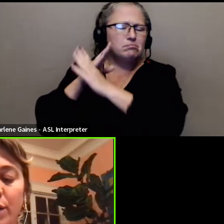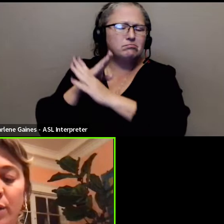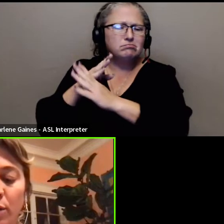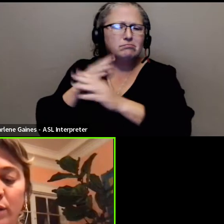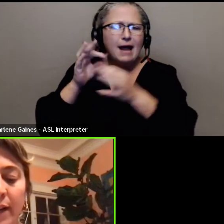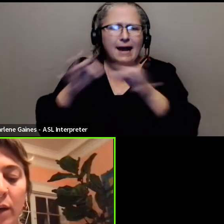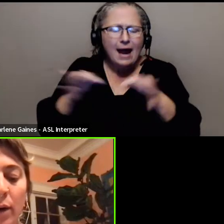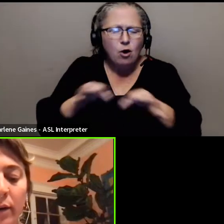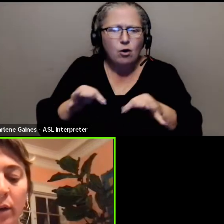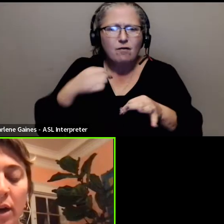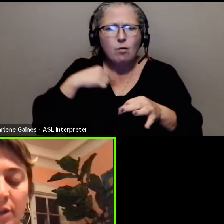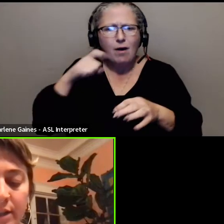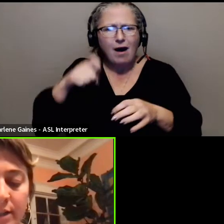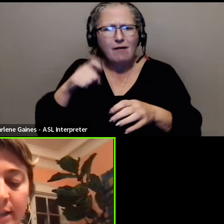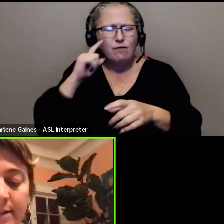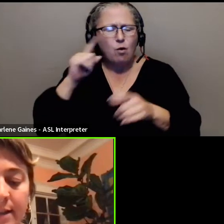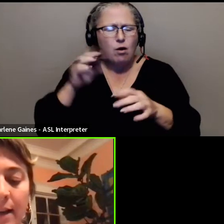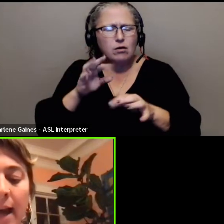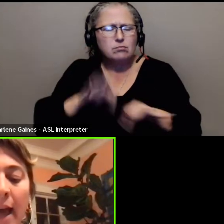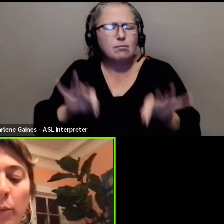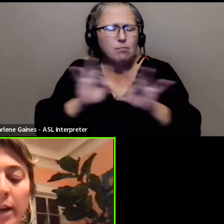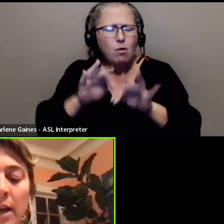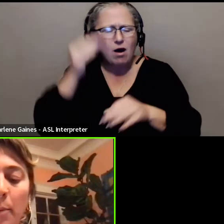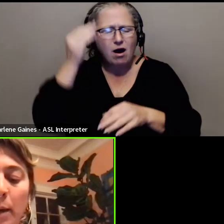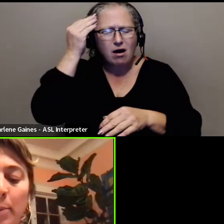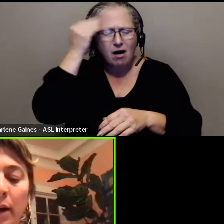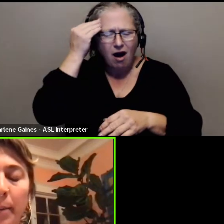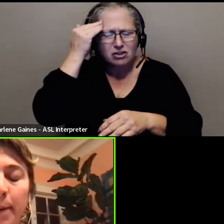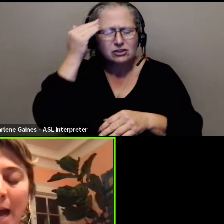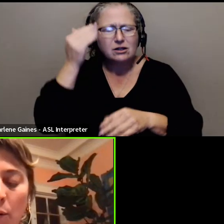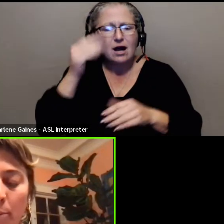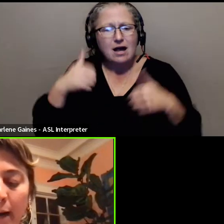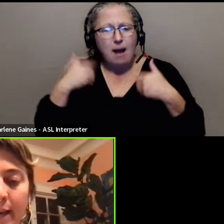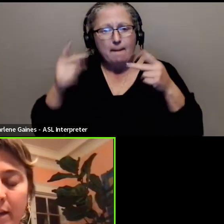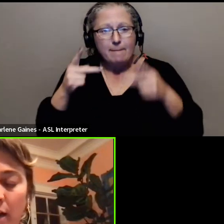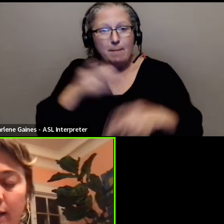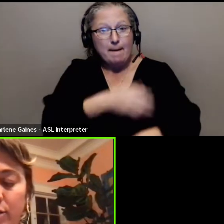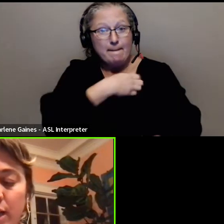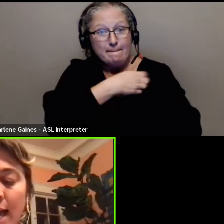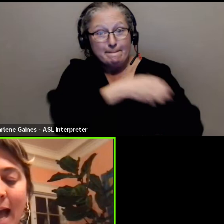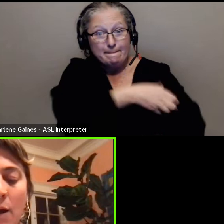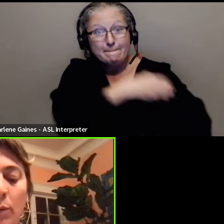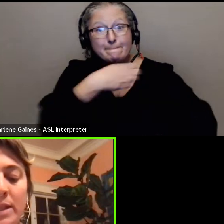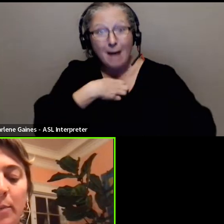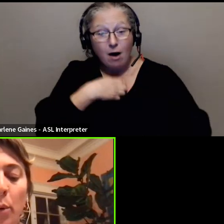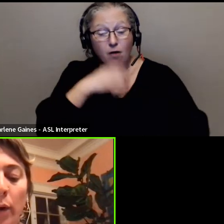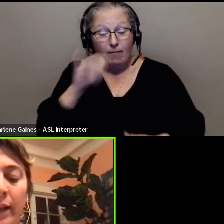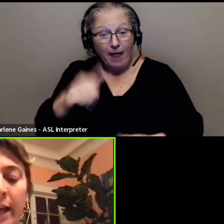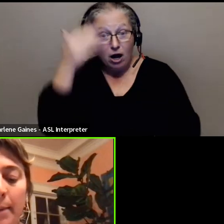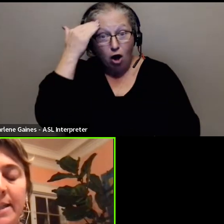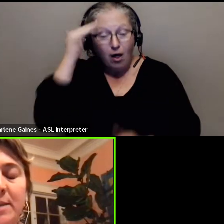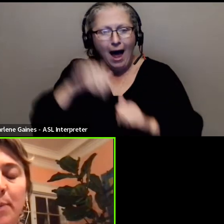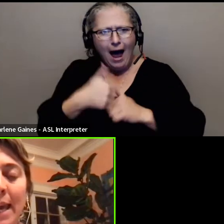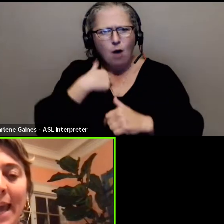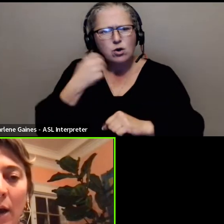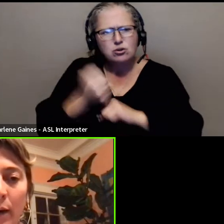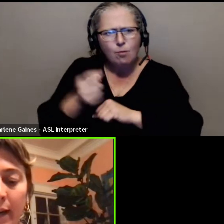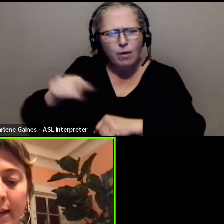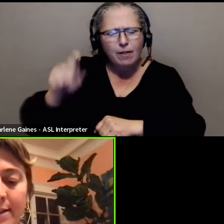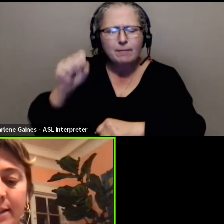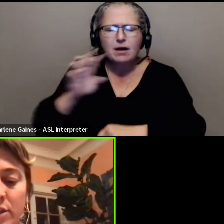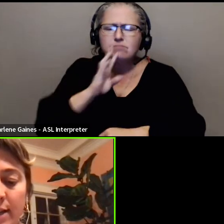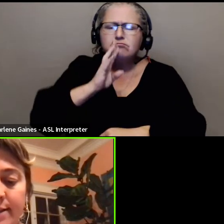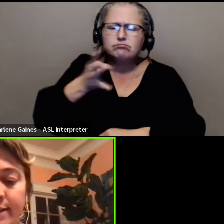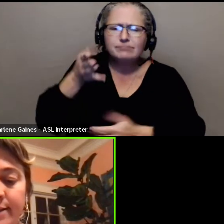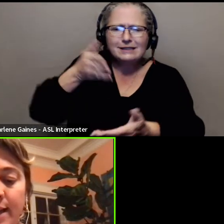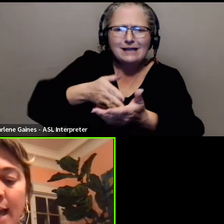in order to cultivate a critical consciousness? And when young people are empowered by that knowledge, how are we supporting them in speaking out